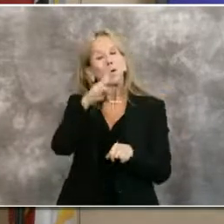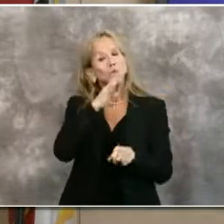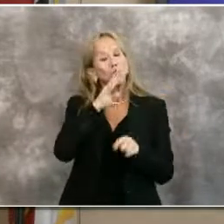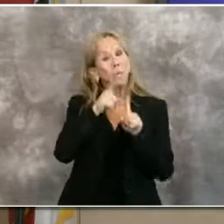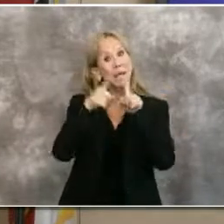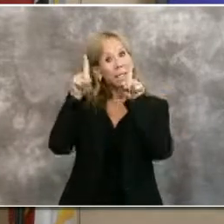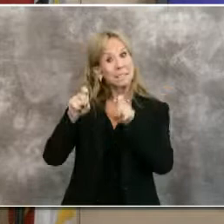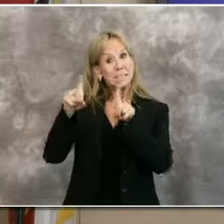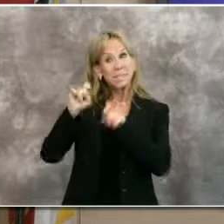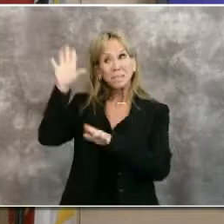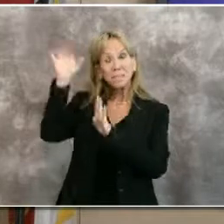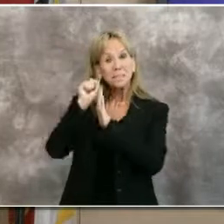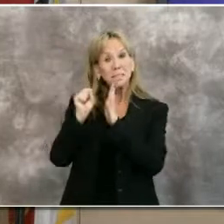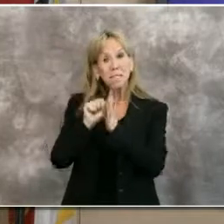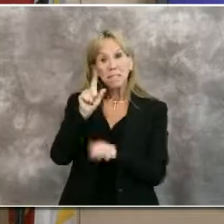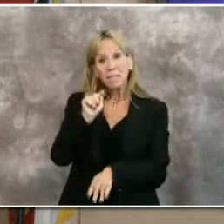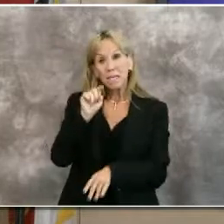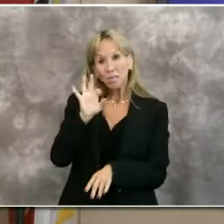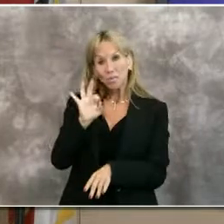on testing,